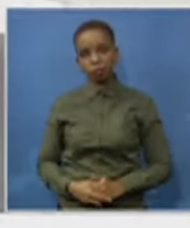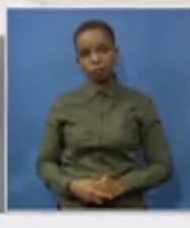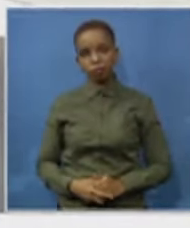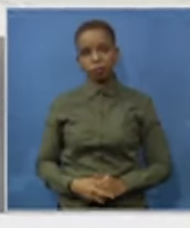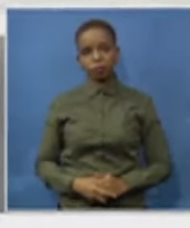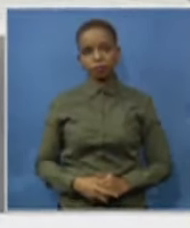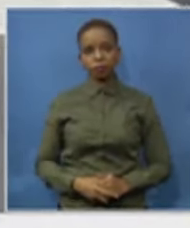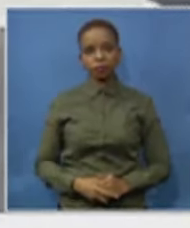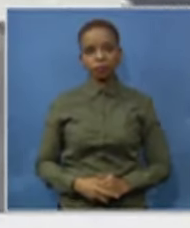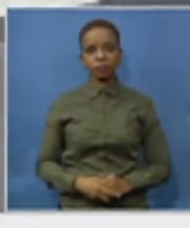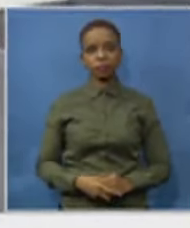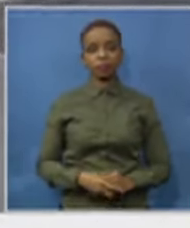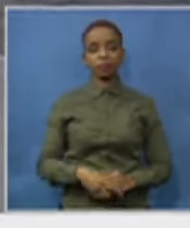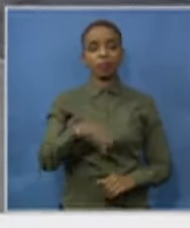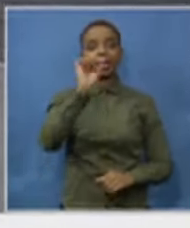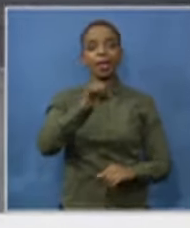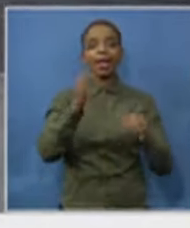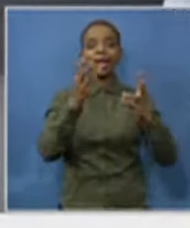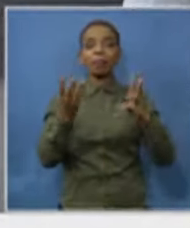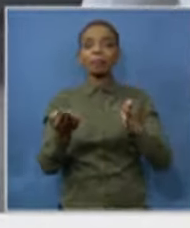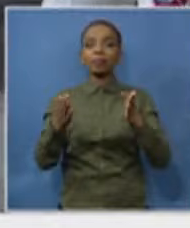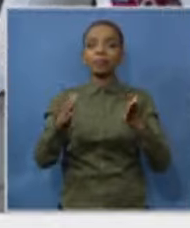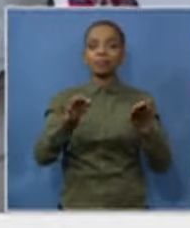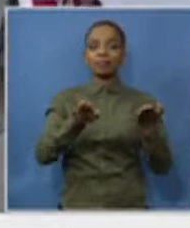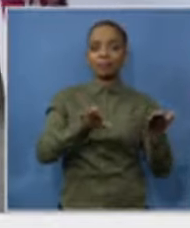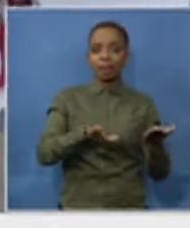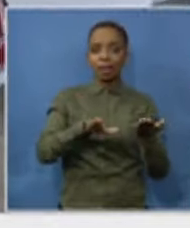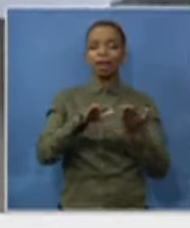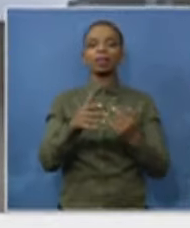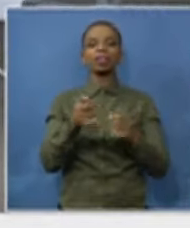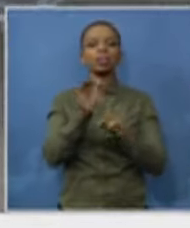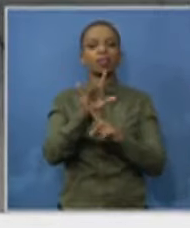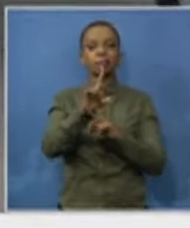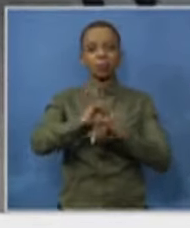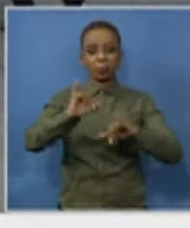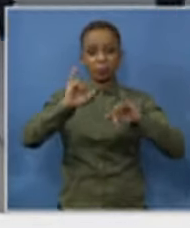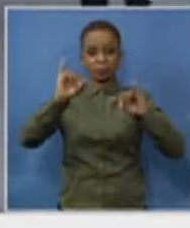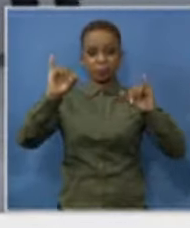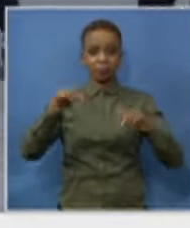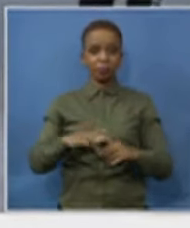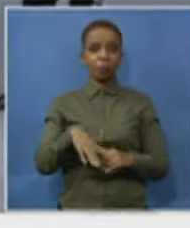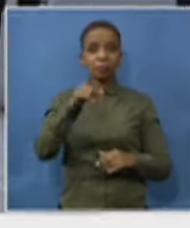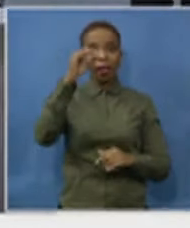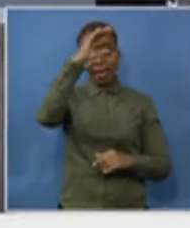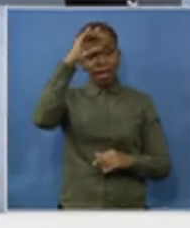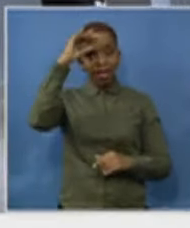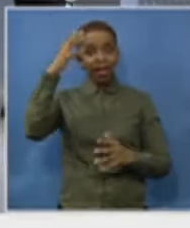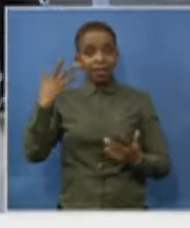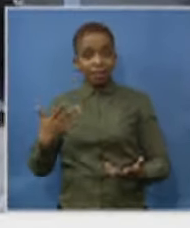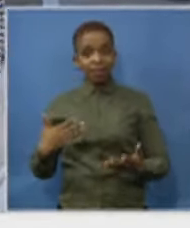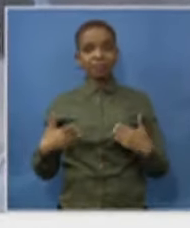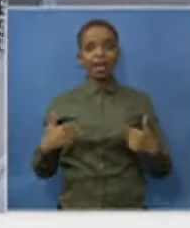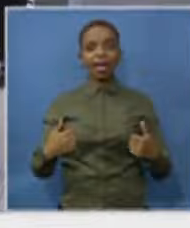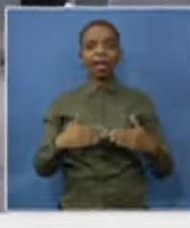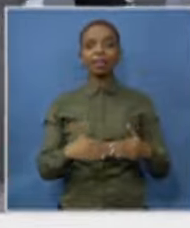And while death to a large extent has defined the tragedy of this virus, it's the nurses and healthcare workers who've also defined the